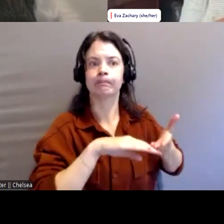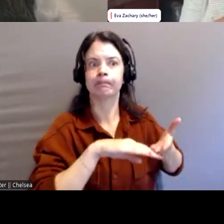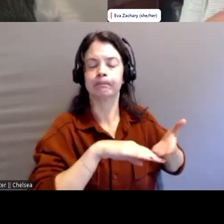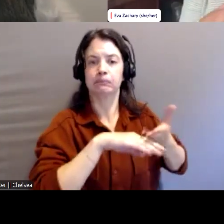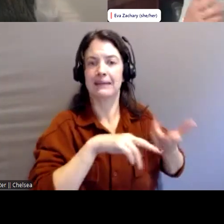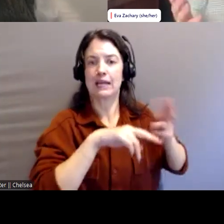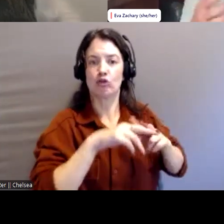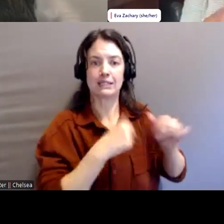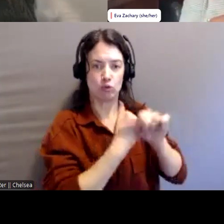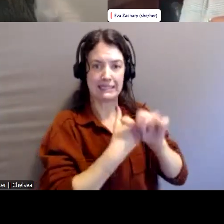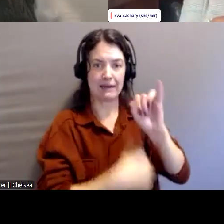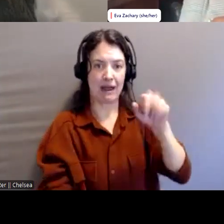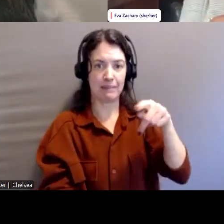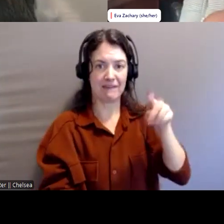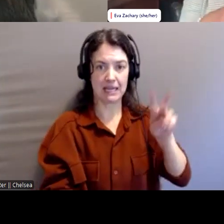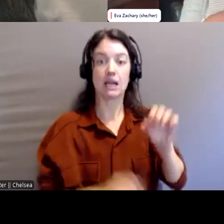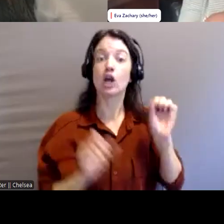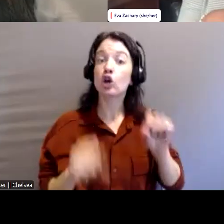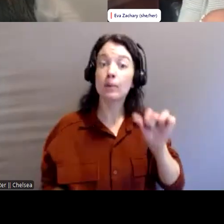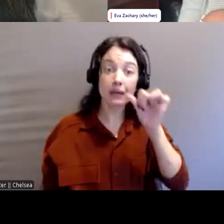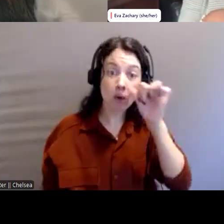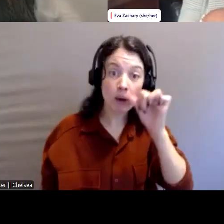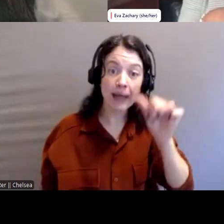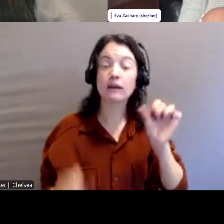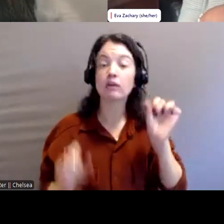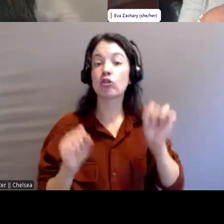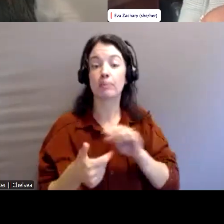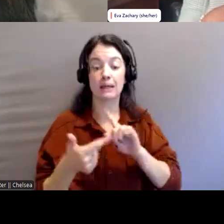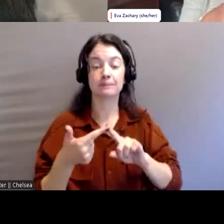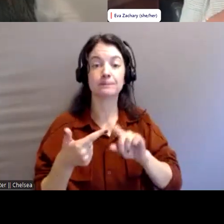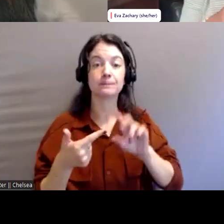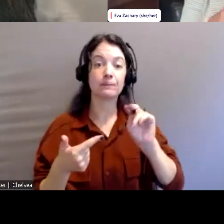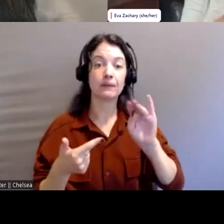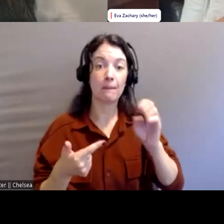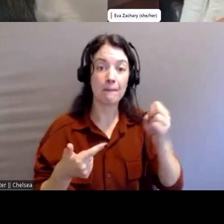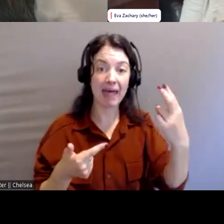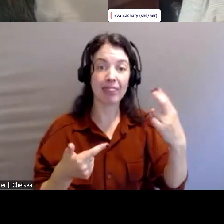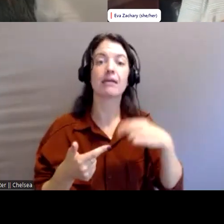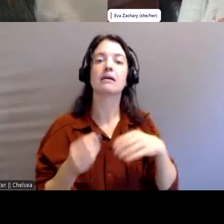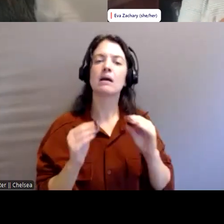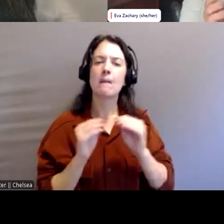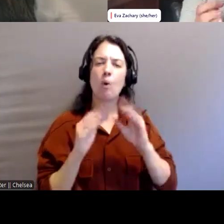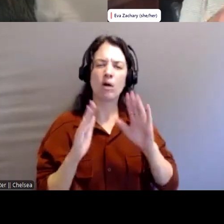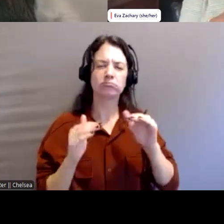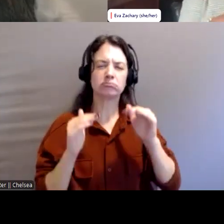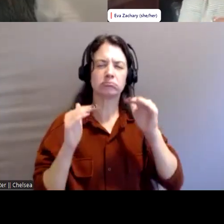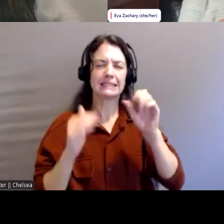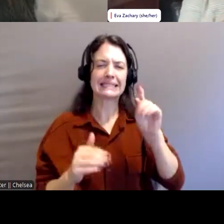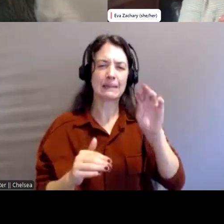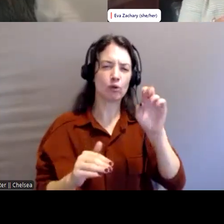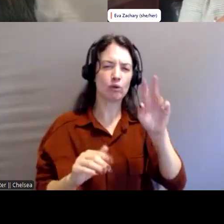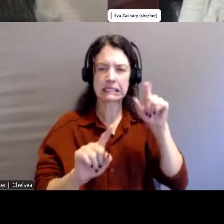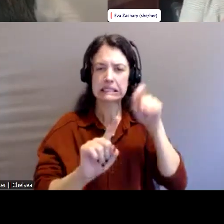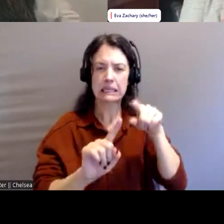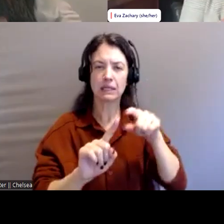could be stimulants such as cocaine and meth, and they're usually linked with aggression. And opioids and cannabis